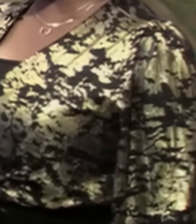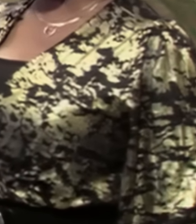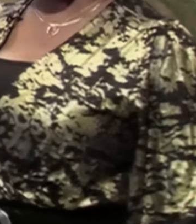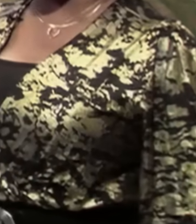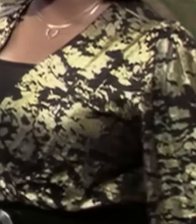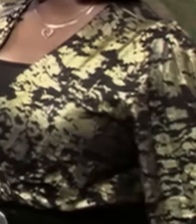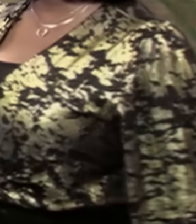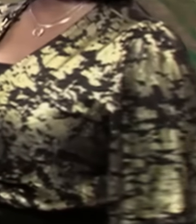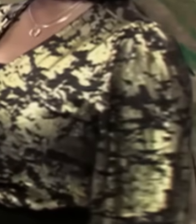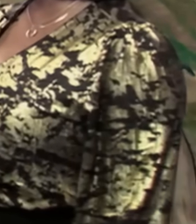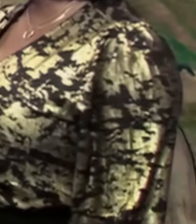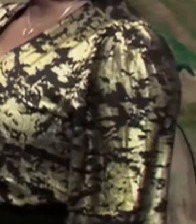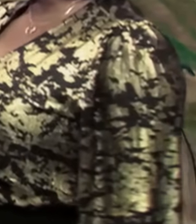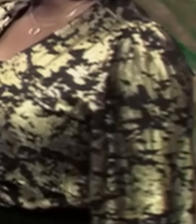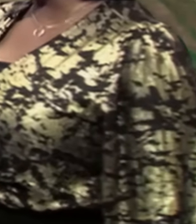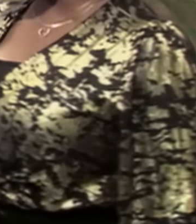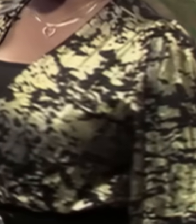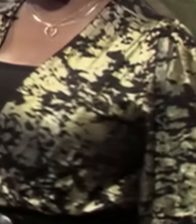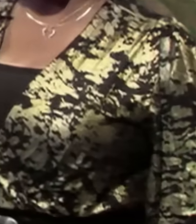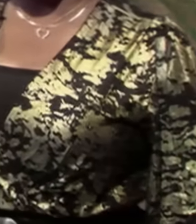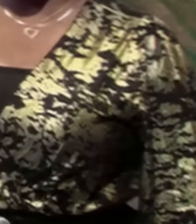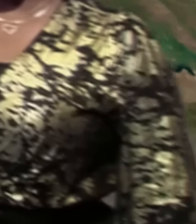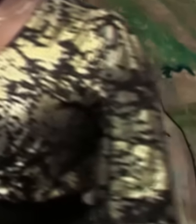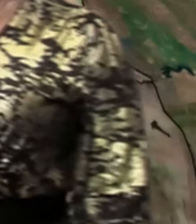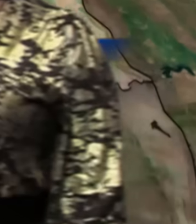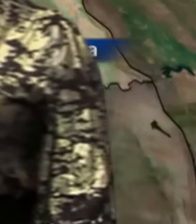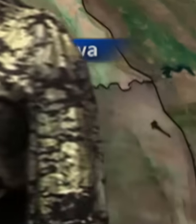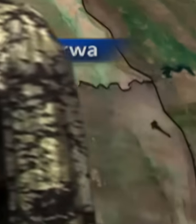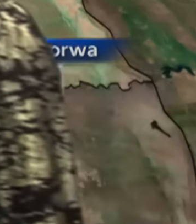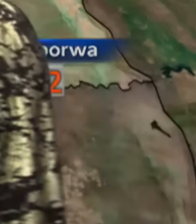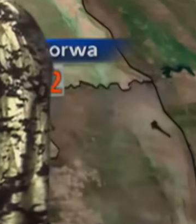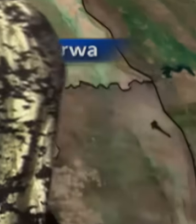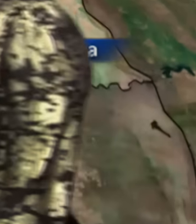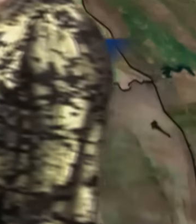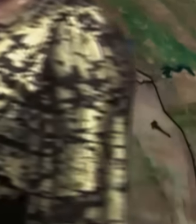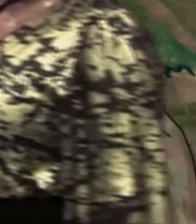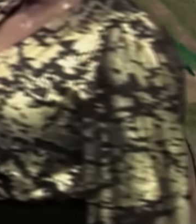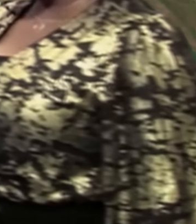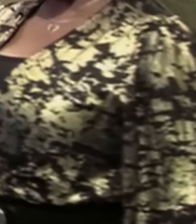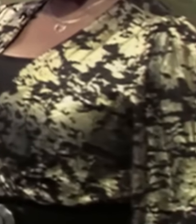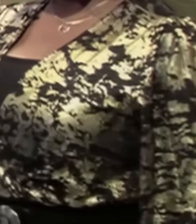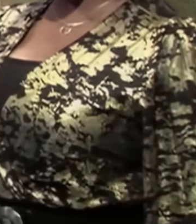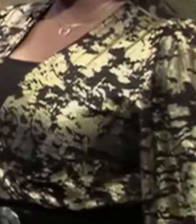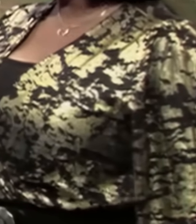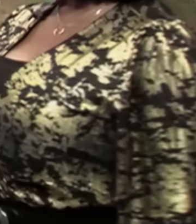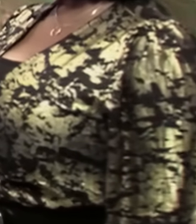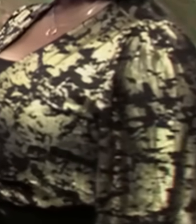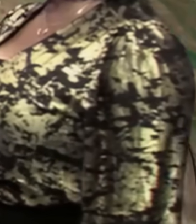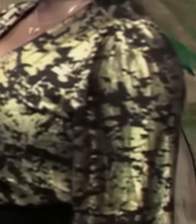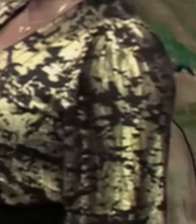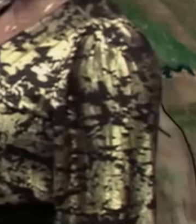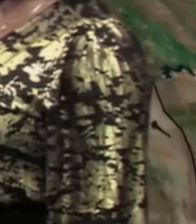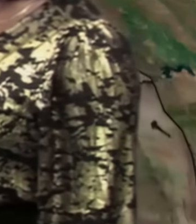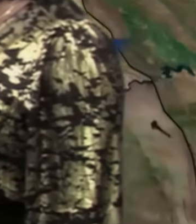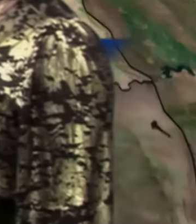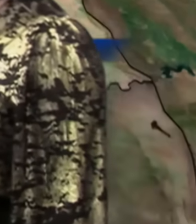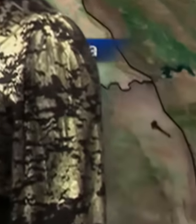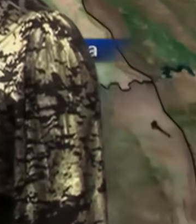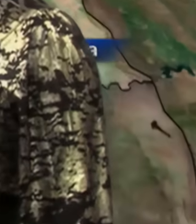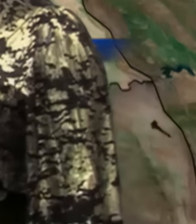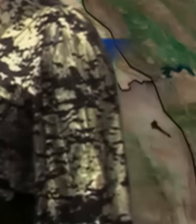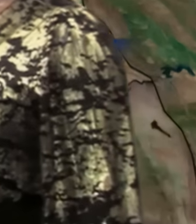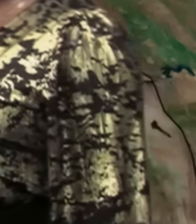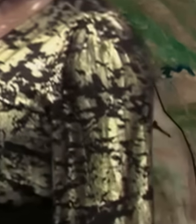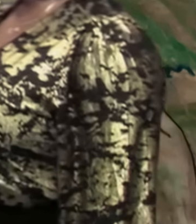go fiša ka 31 Tzaneen le gona go tla be go fiša ka 20 Senyane re lebelela gona ga Sekhukhune re lebelela gona le ga Phahla re